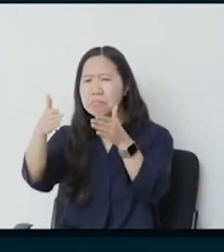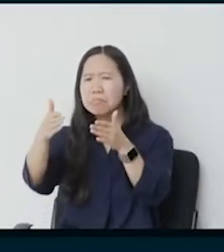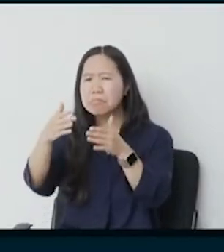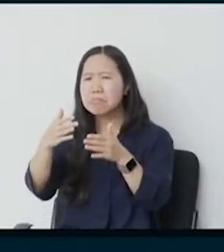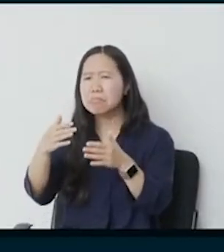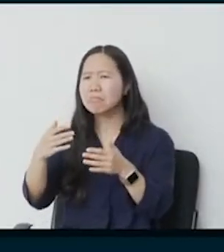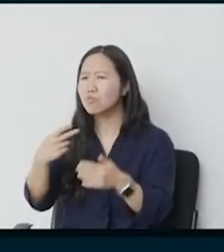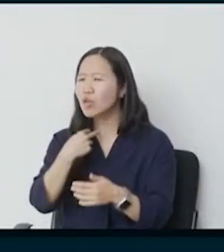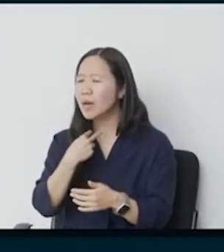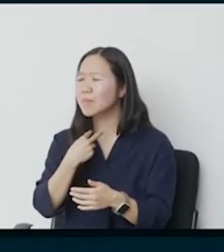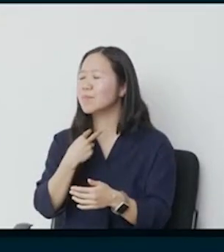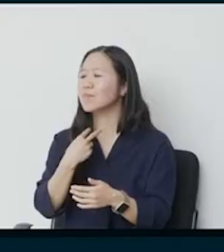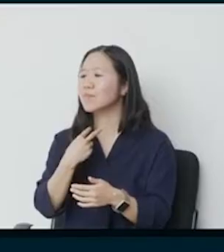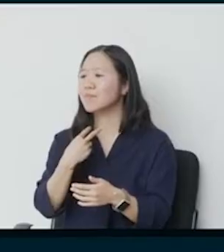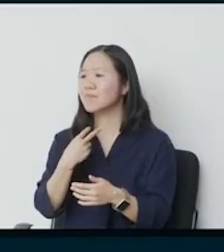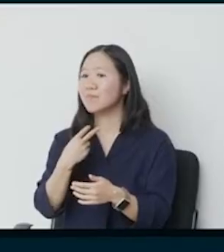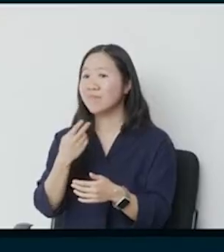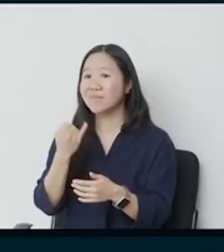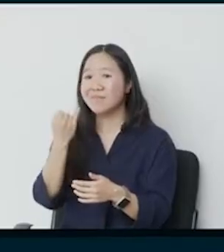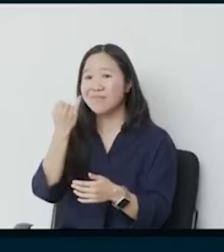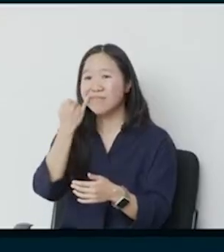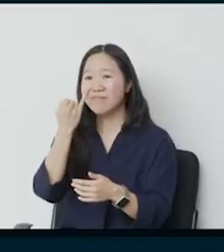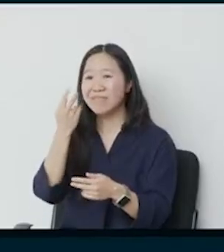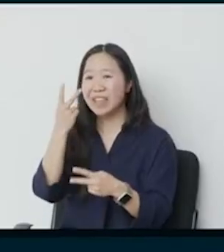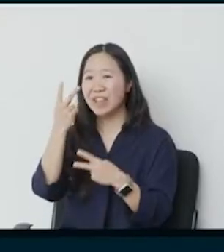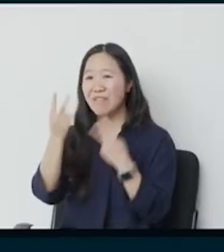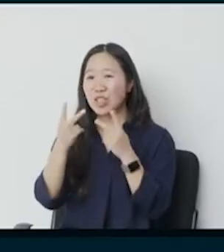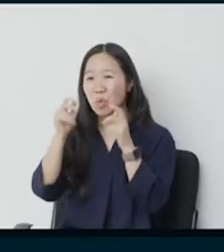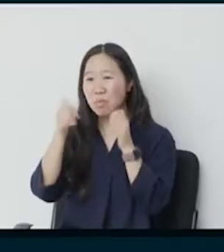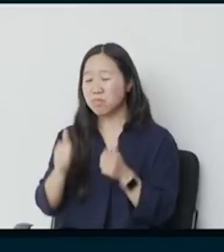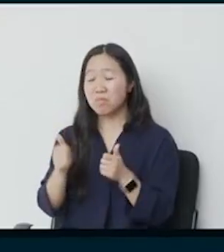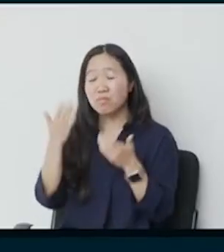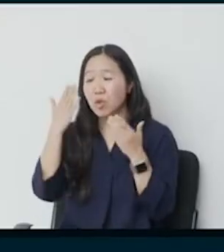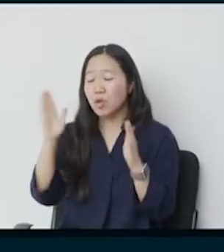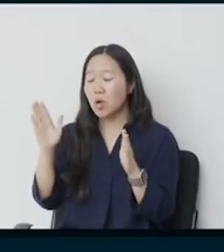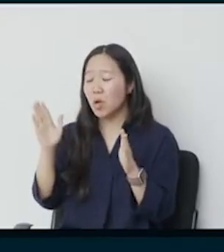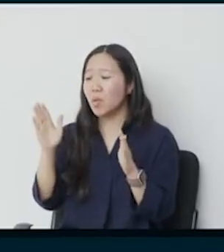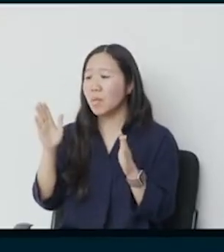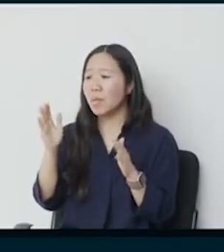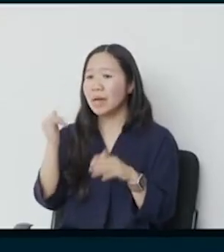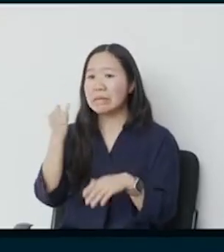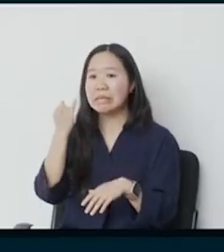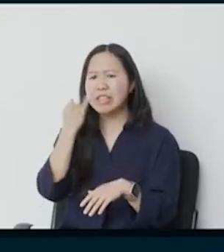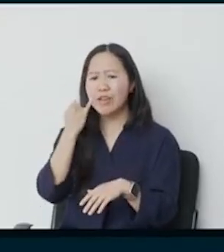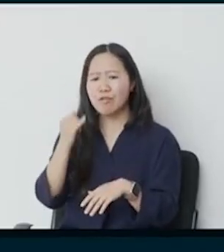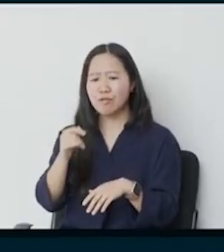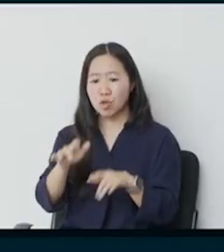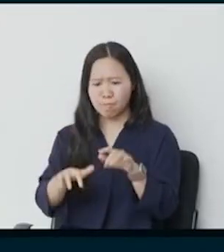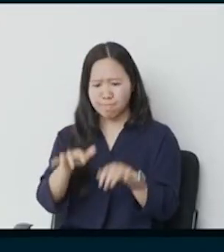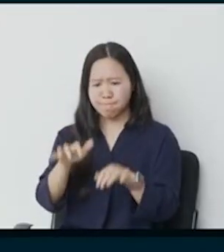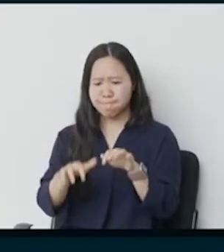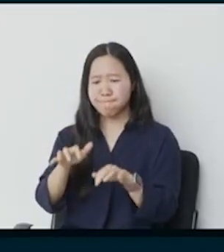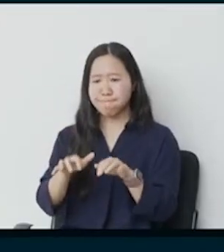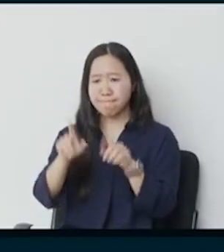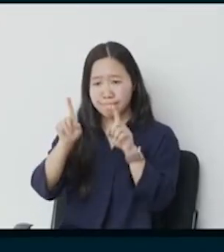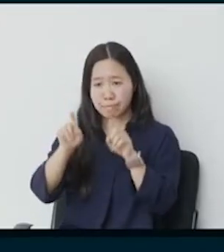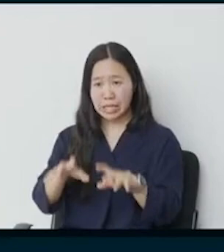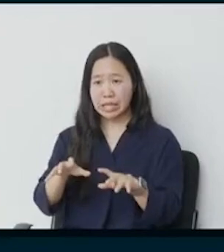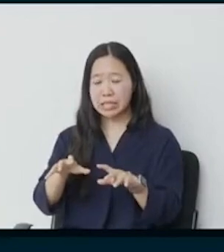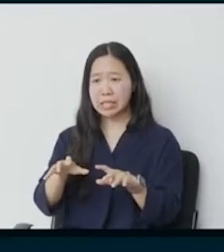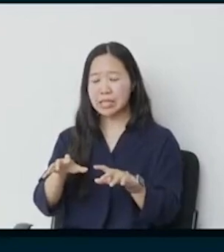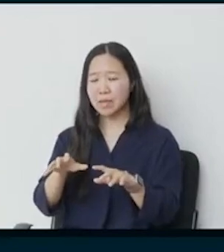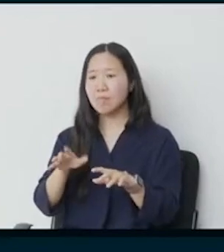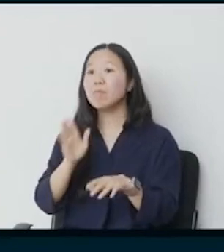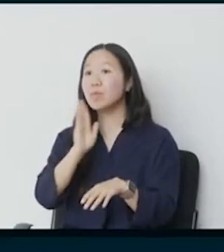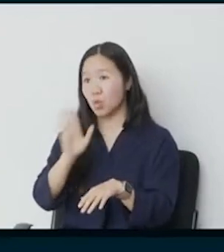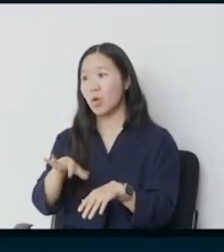a mouse user, you won't find these things. But when you're testing with the keyboard, if you find a keyboard trap, you will definitely come upon it.